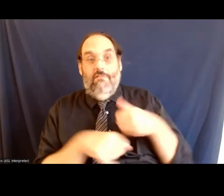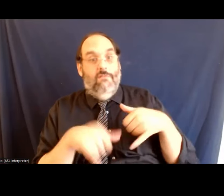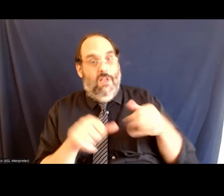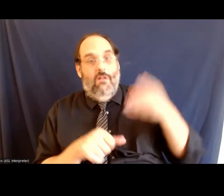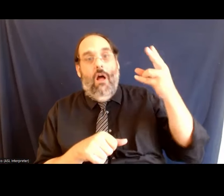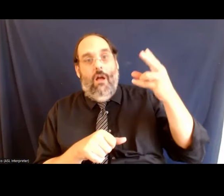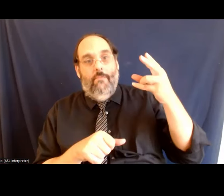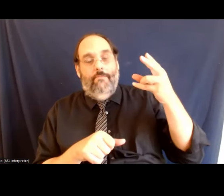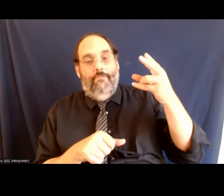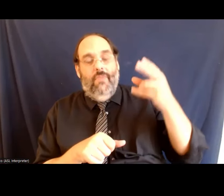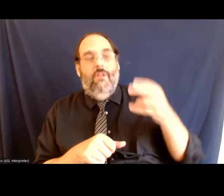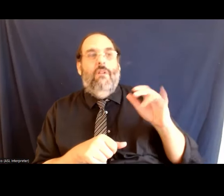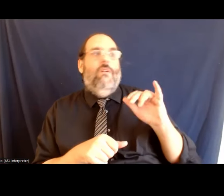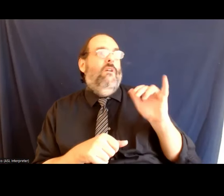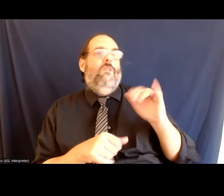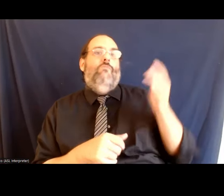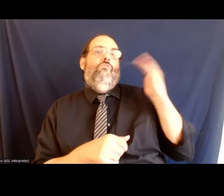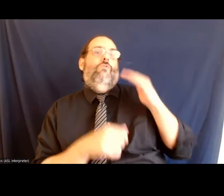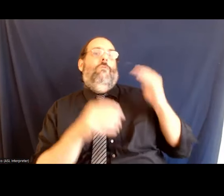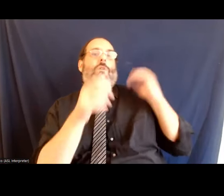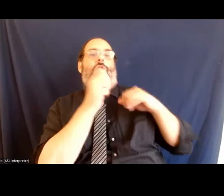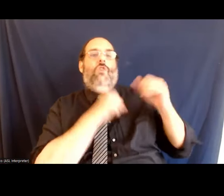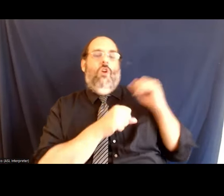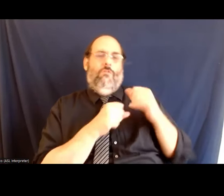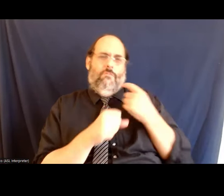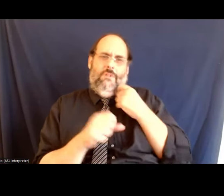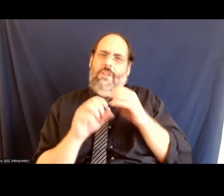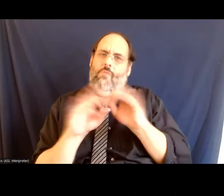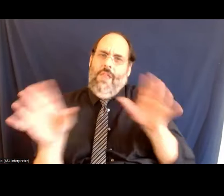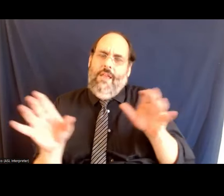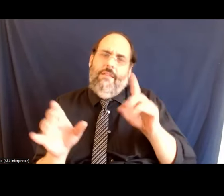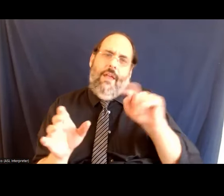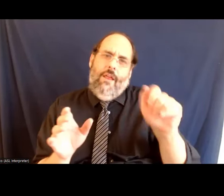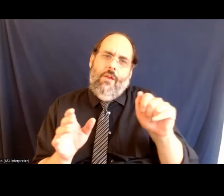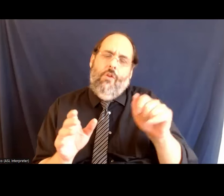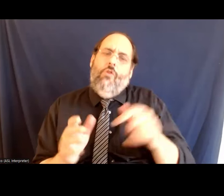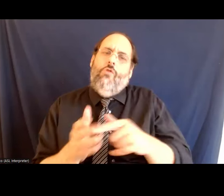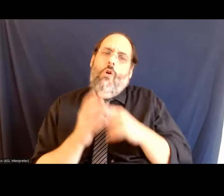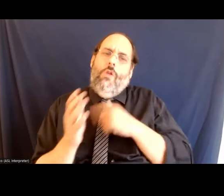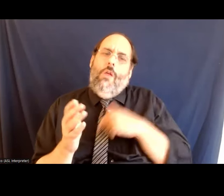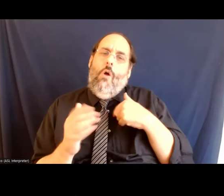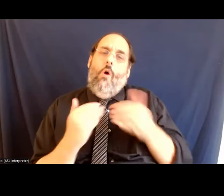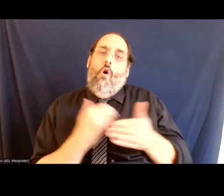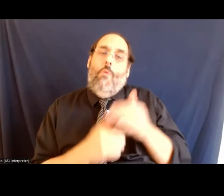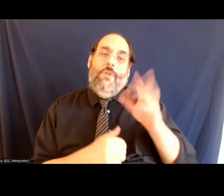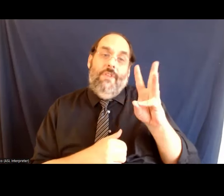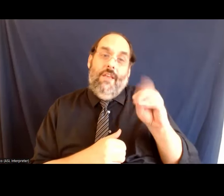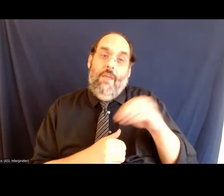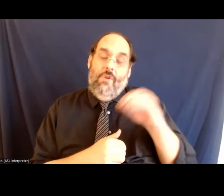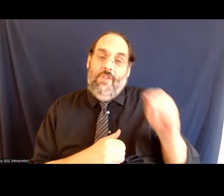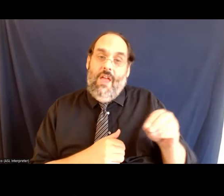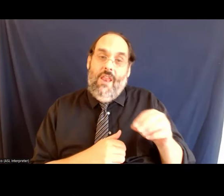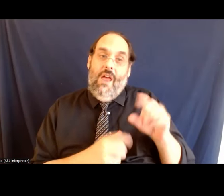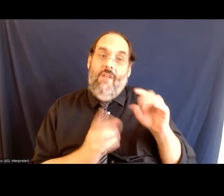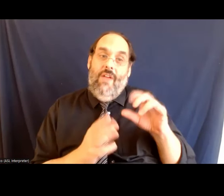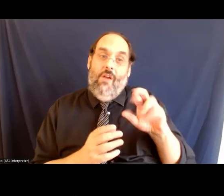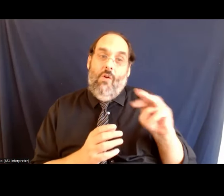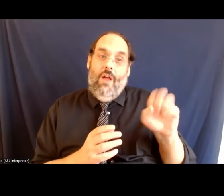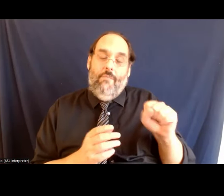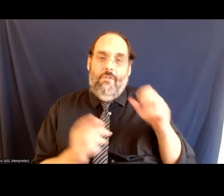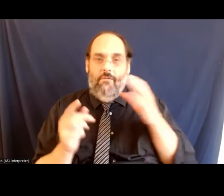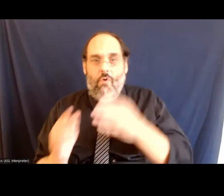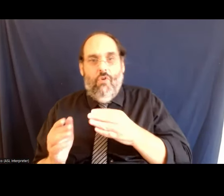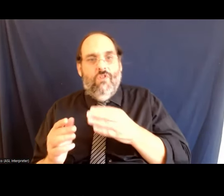As in previous years, the recently released data shows that almost 60% of hate crimes targeted